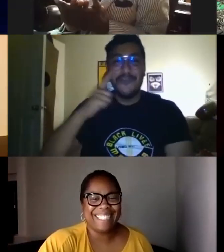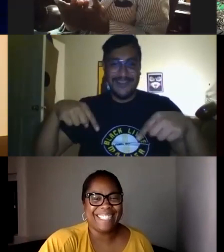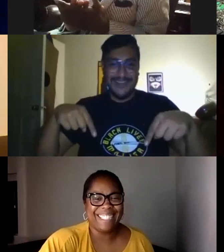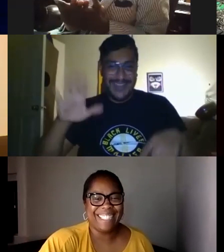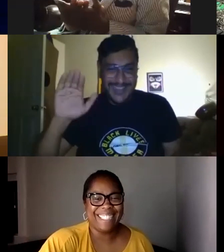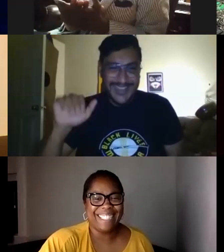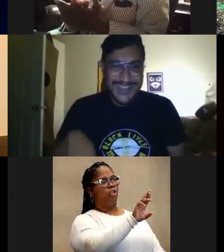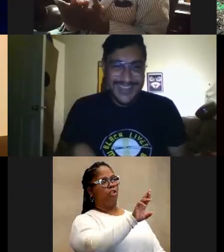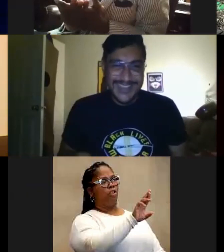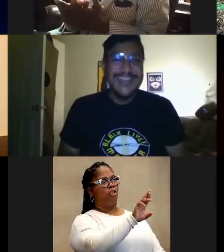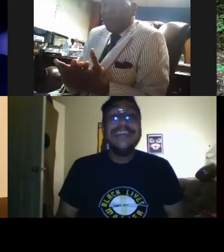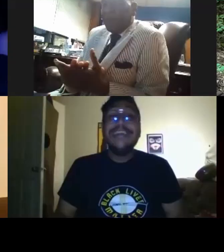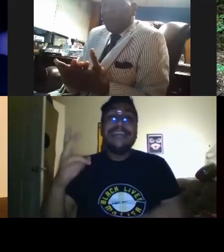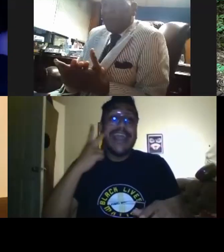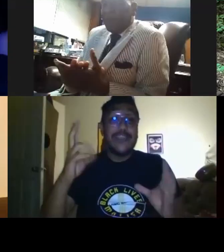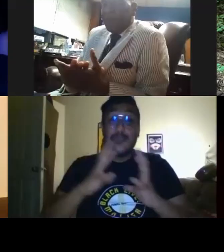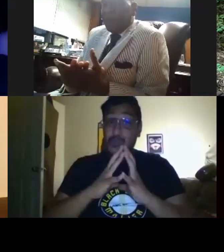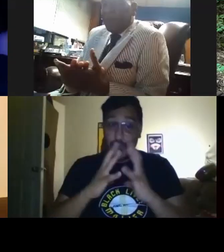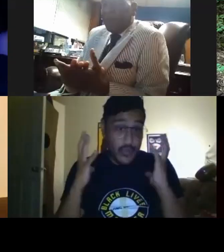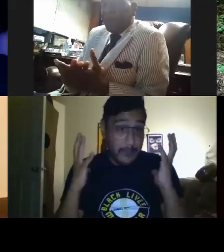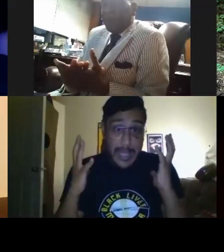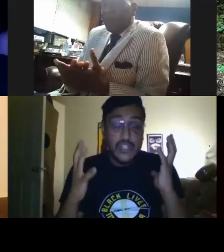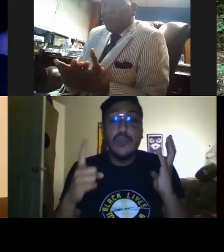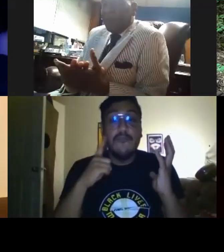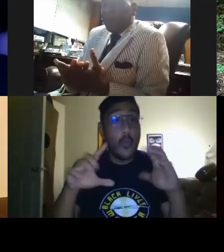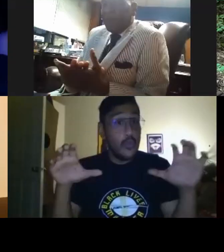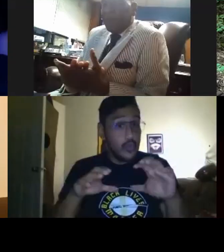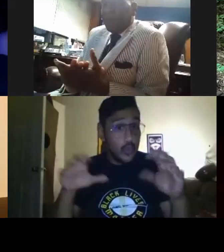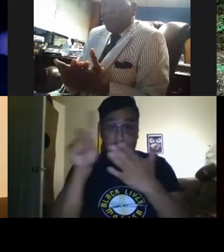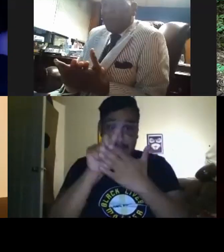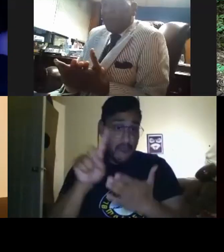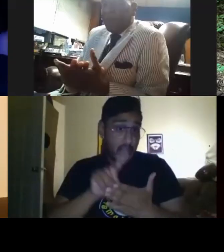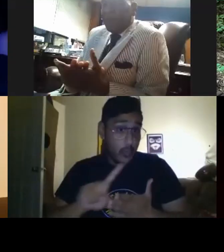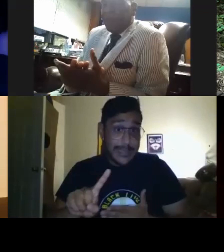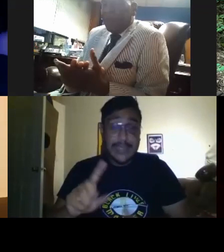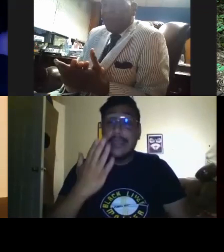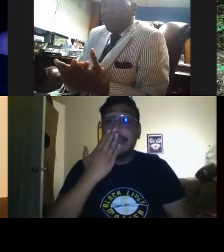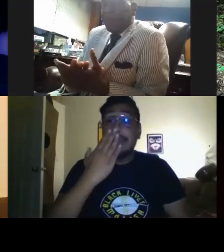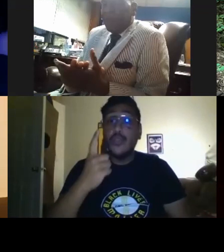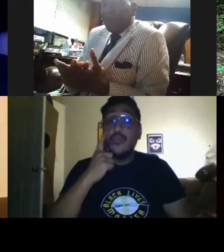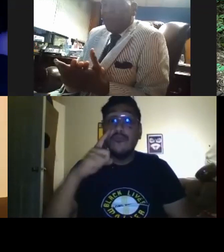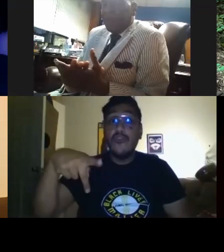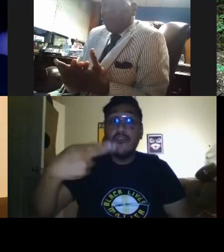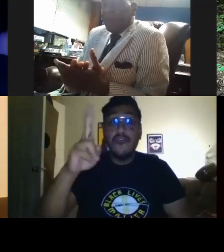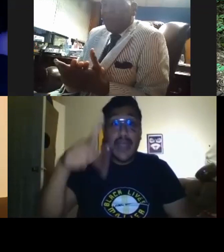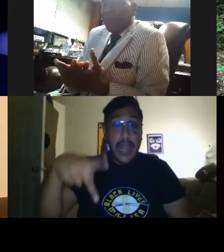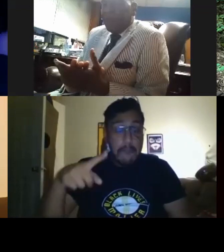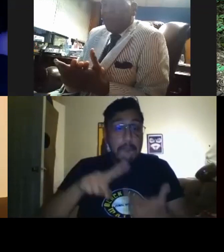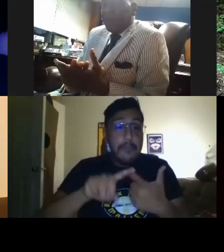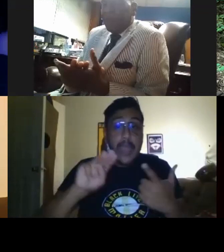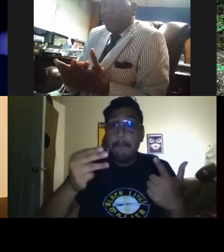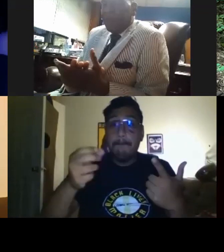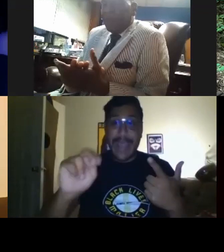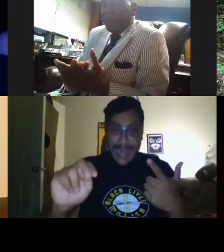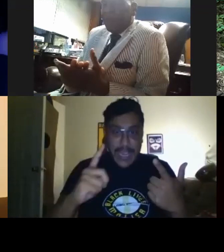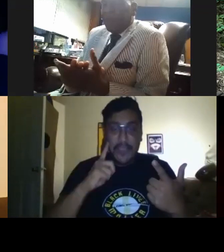you. I thank you so much for doing this for us every week. Thank you to Philip and Megan for having